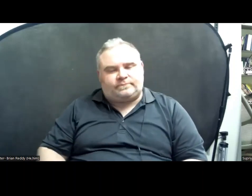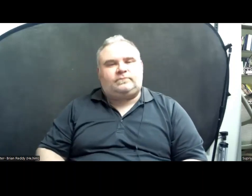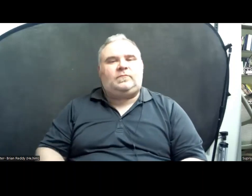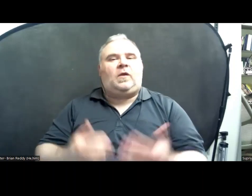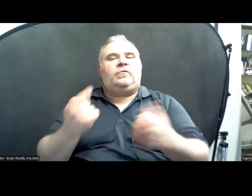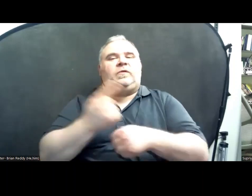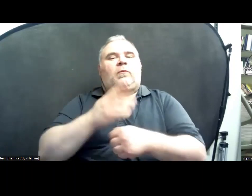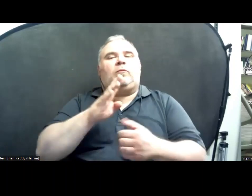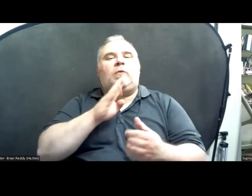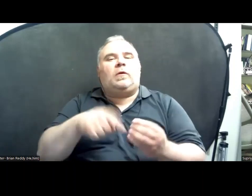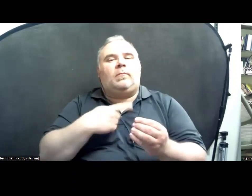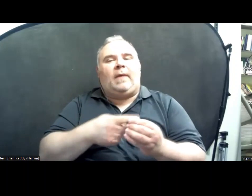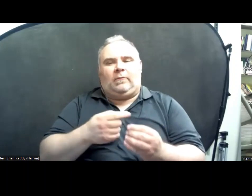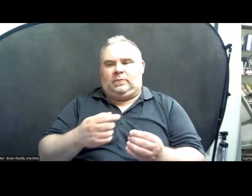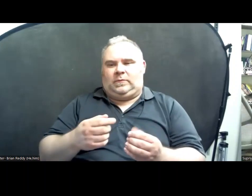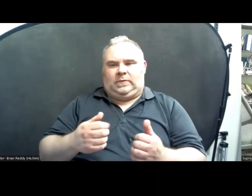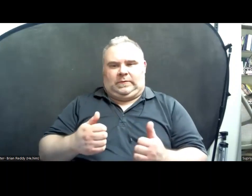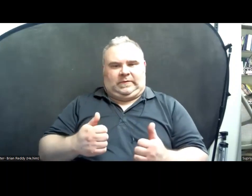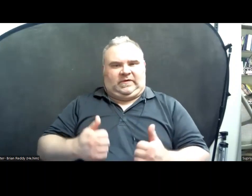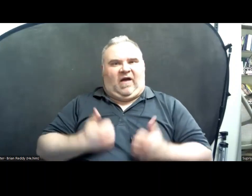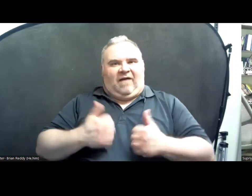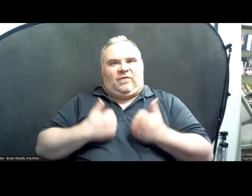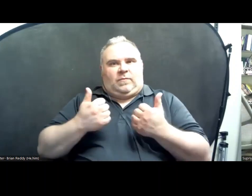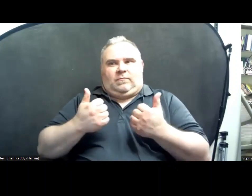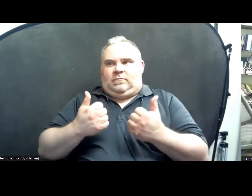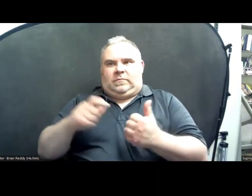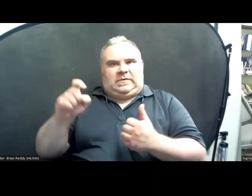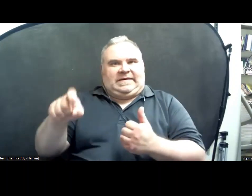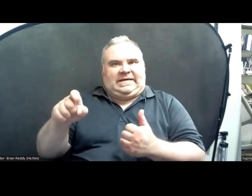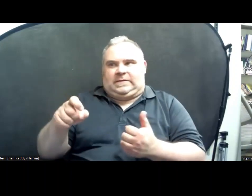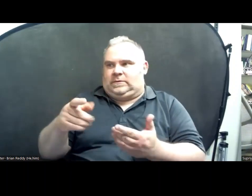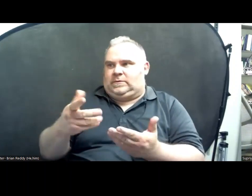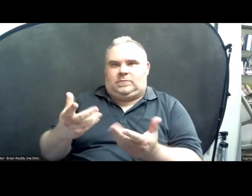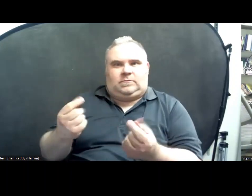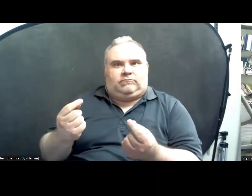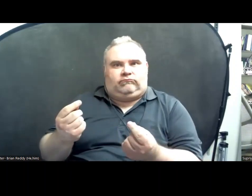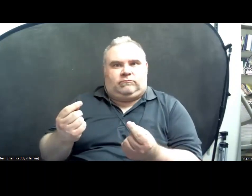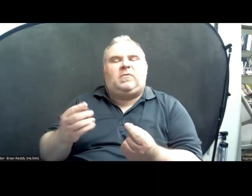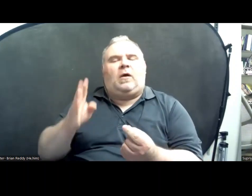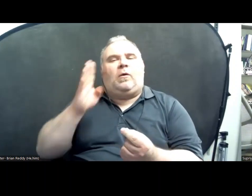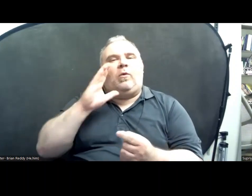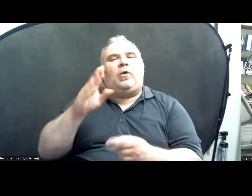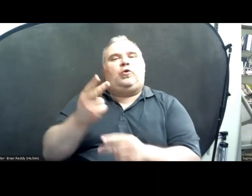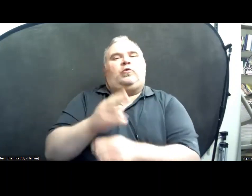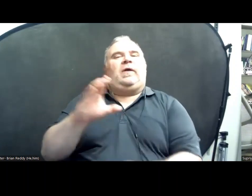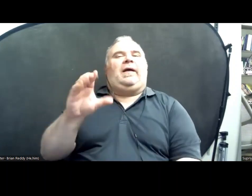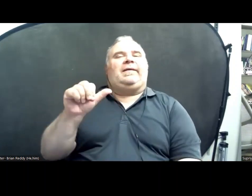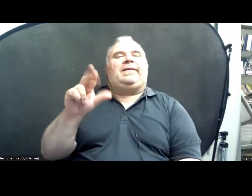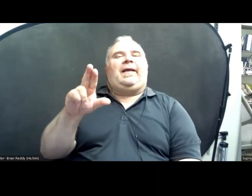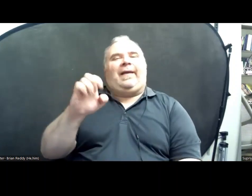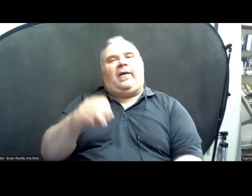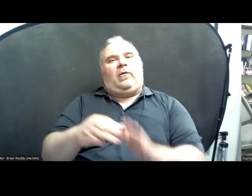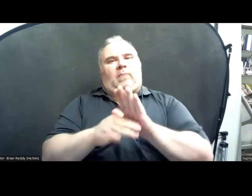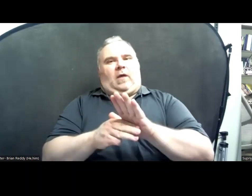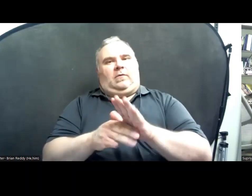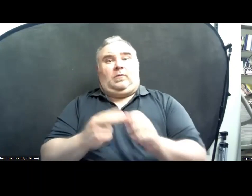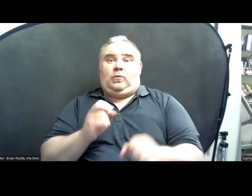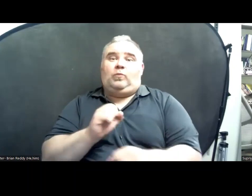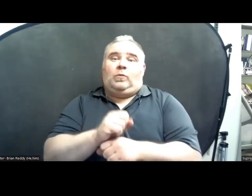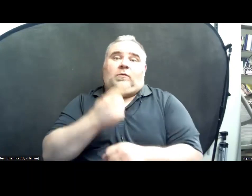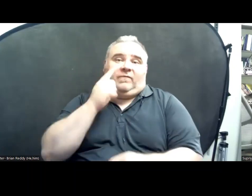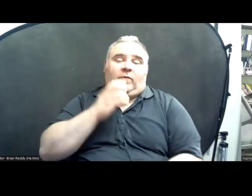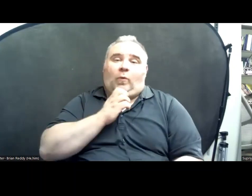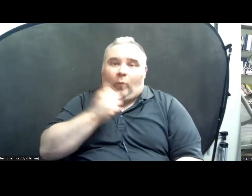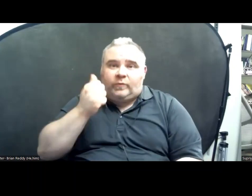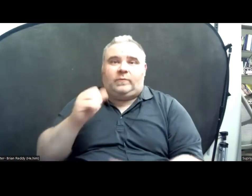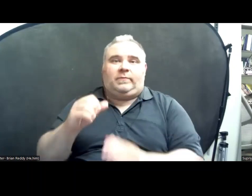the survivorship needs of older adults with cancer. I'll talk about using a care model that really works for older adults, and